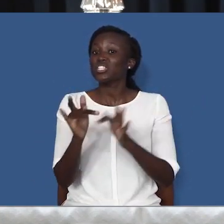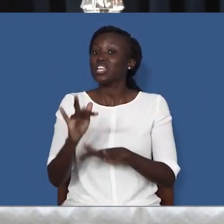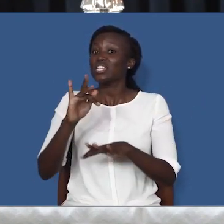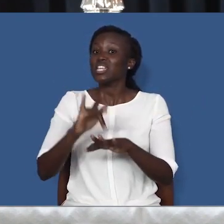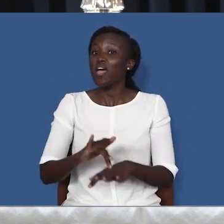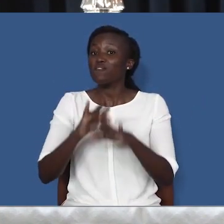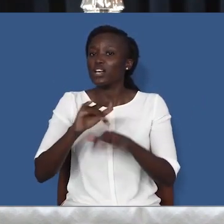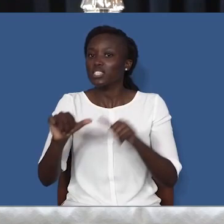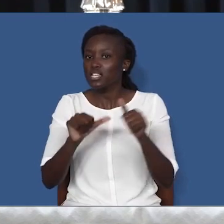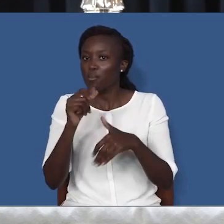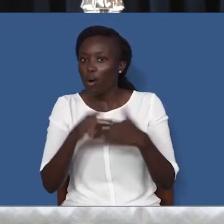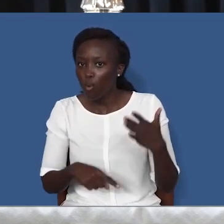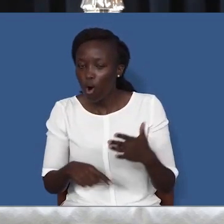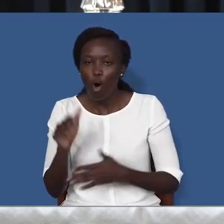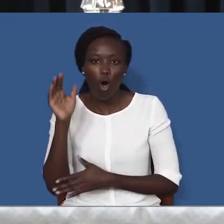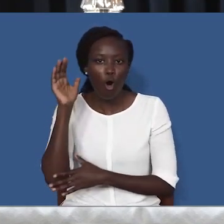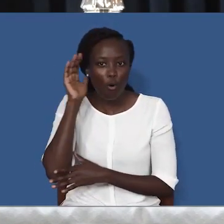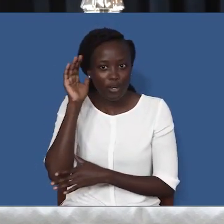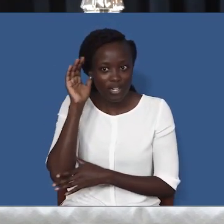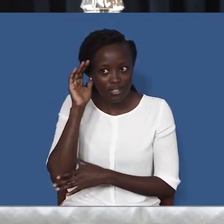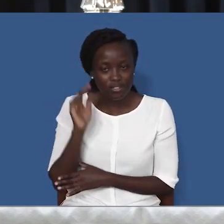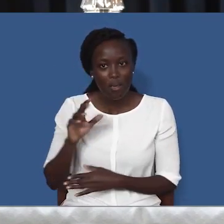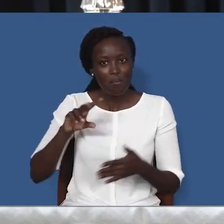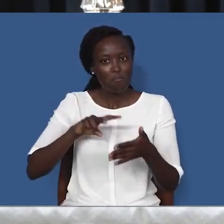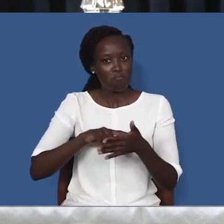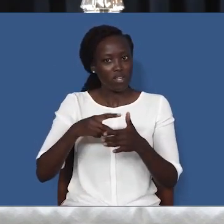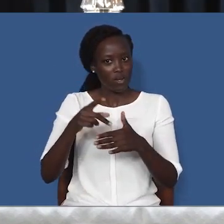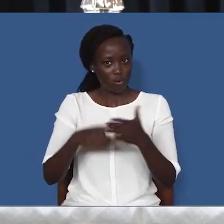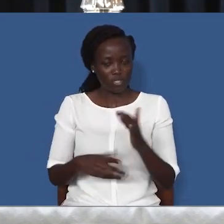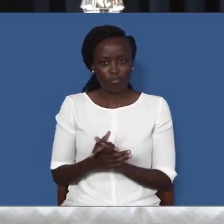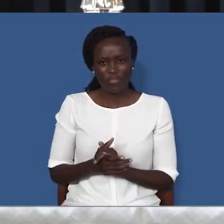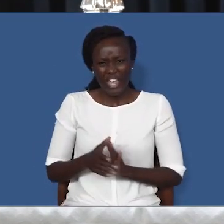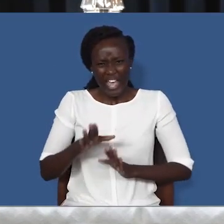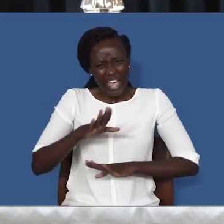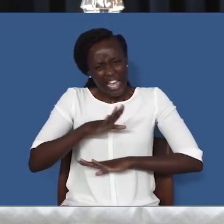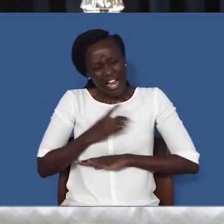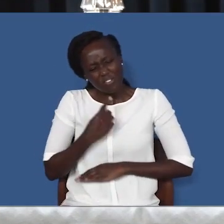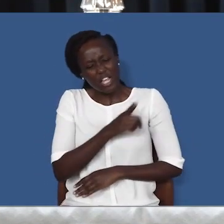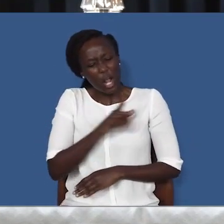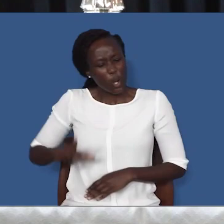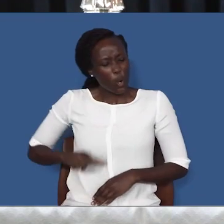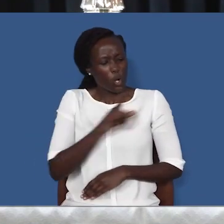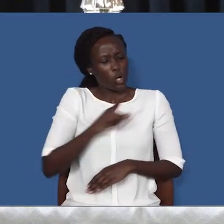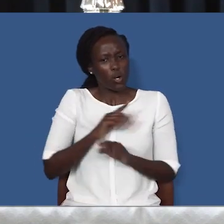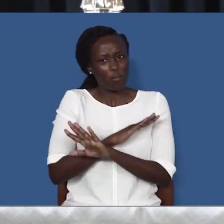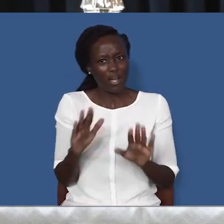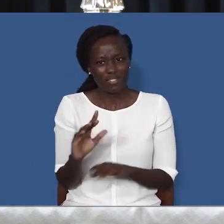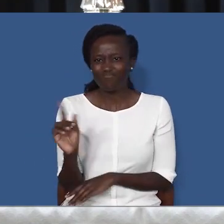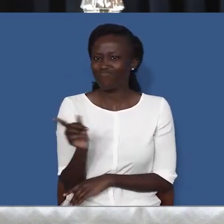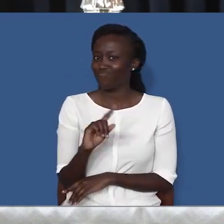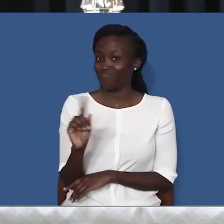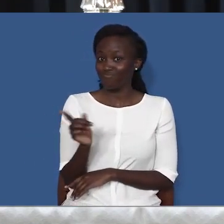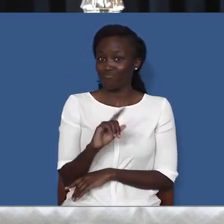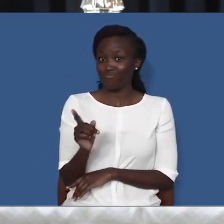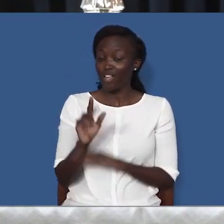obedience. So that it is not enough to call him, to call him Lord, but we must